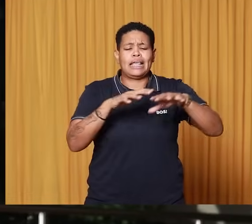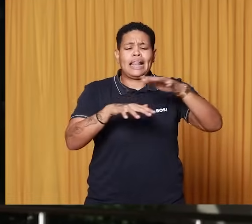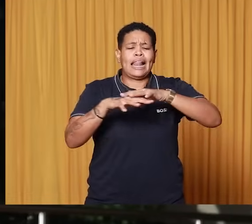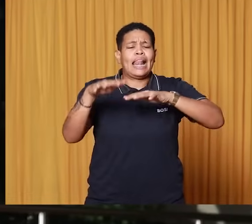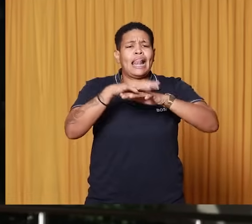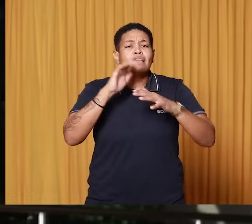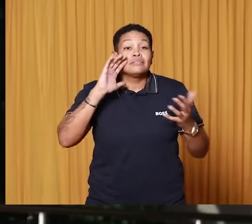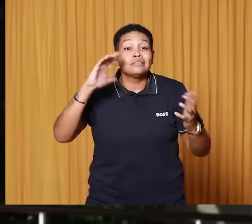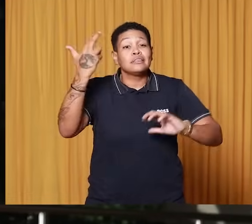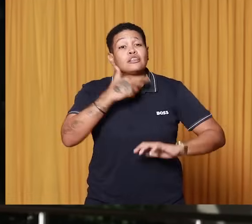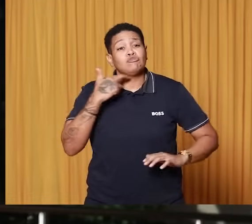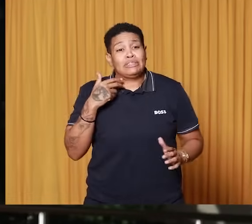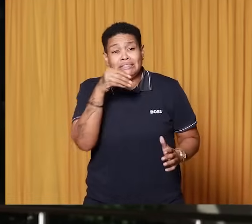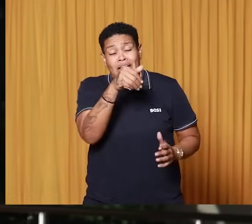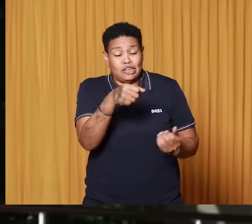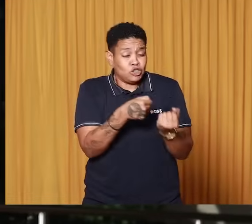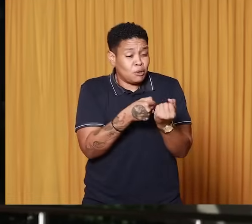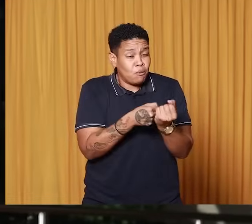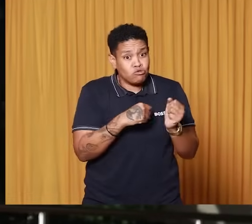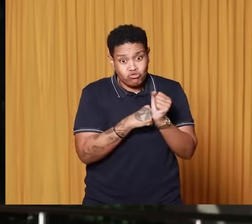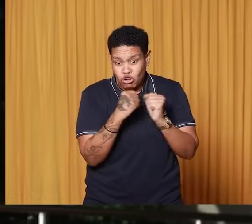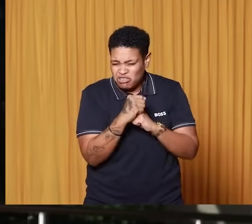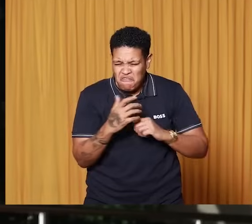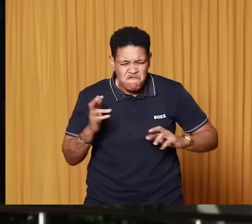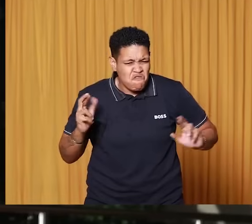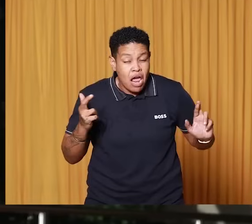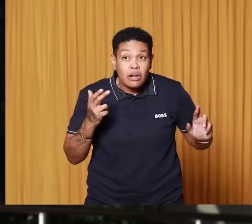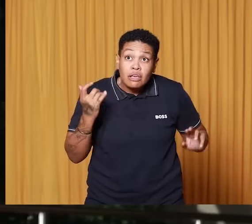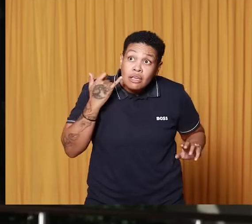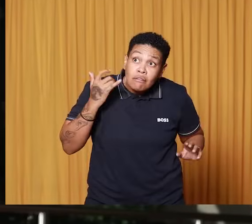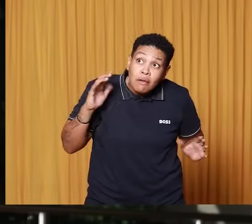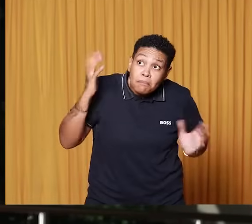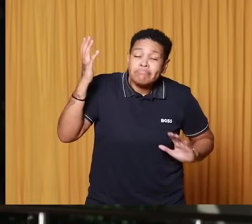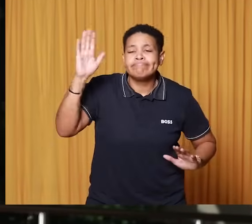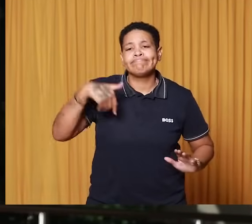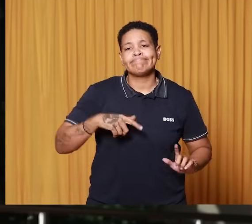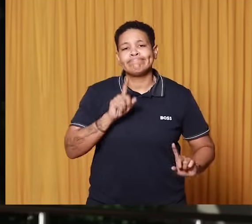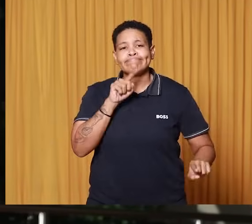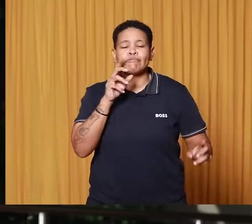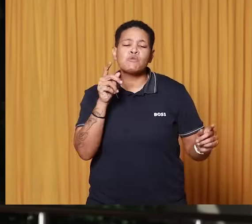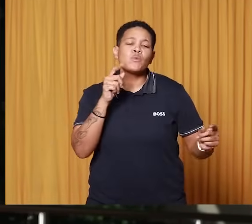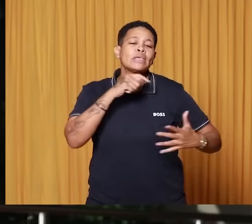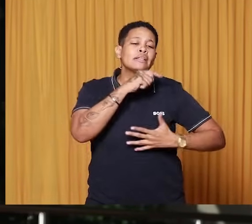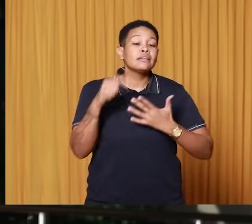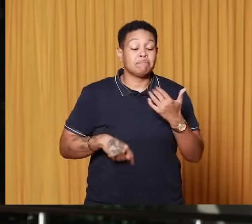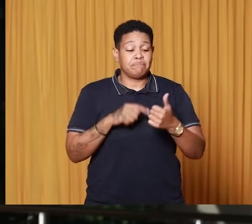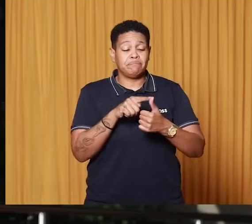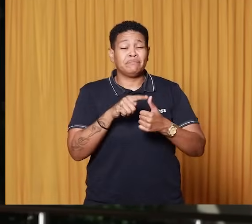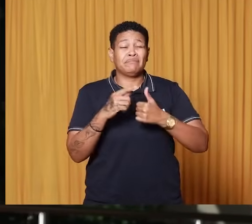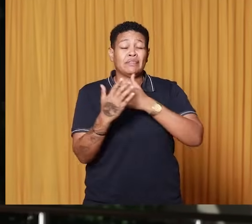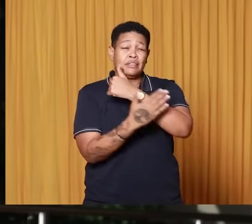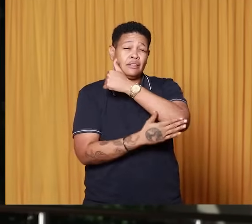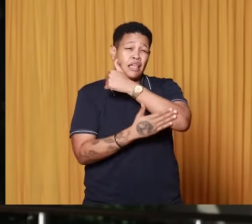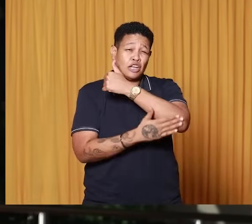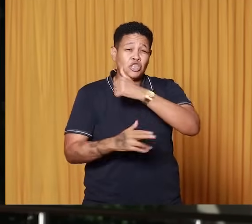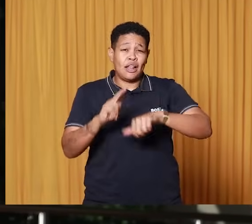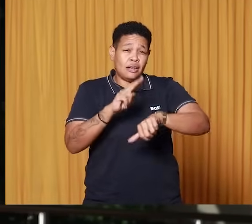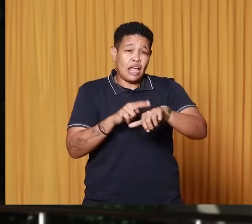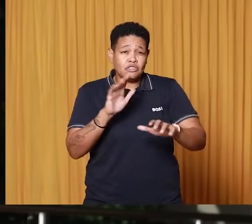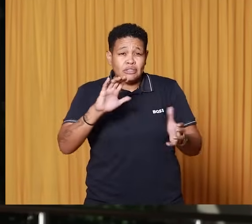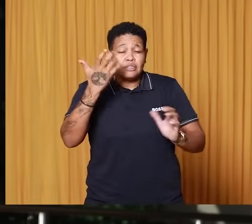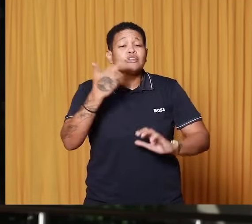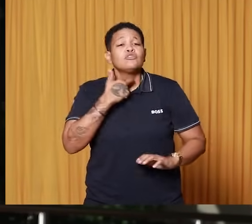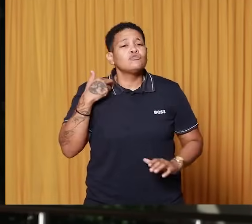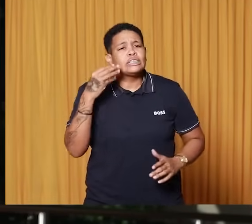risk financing framework to ensure that we can respond quickly and effectively. We have the National Natural Disaster Risk